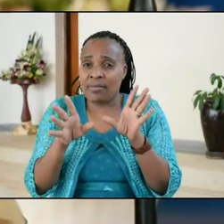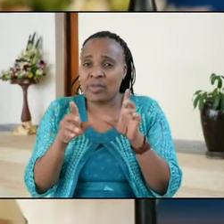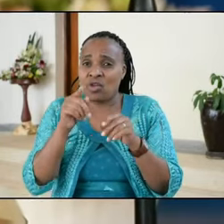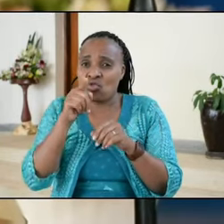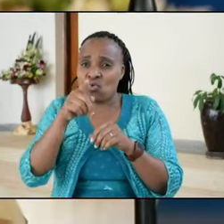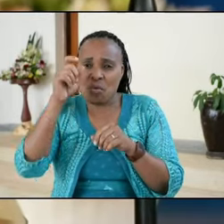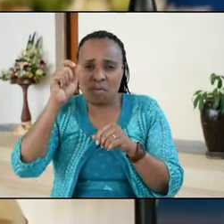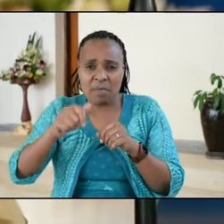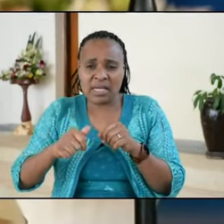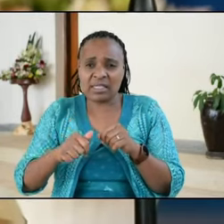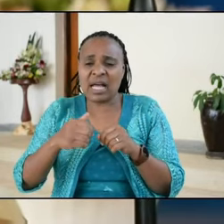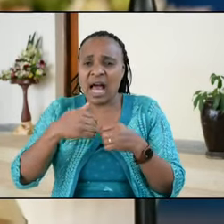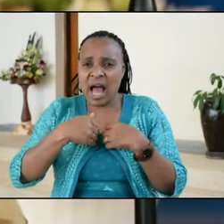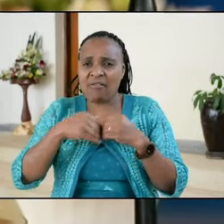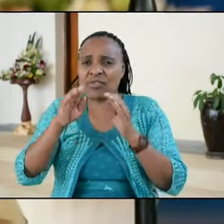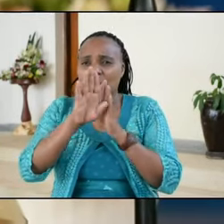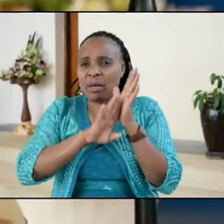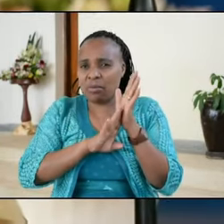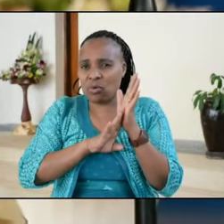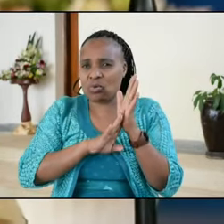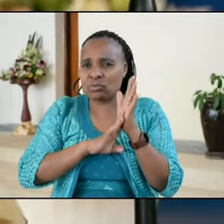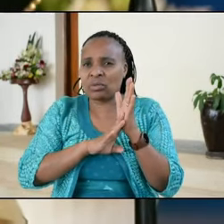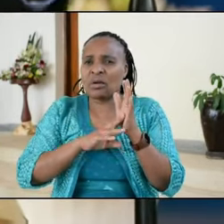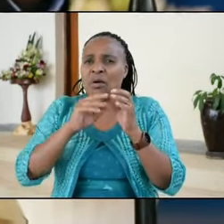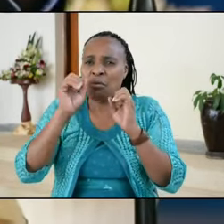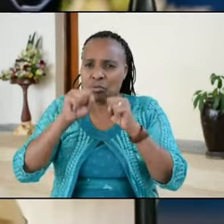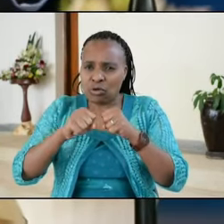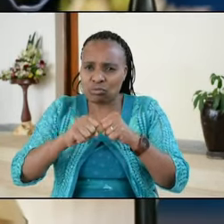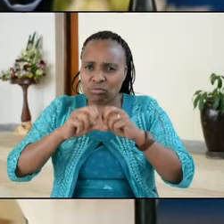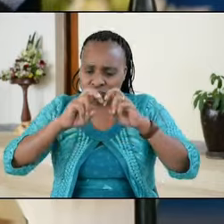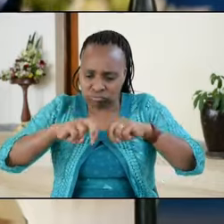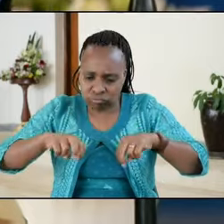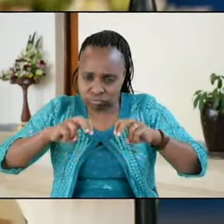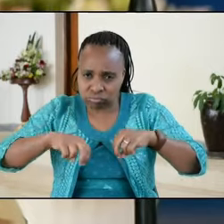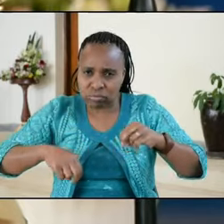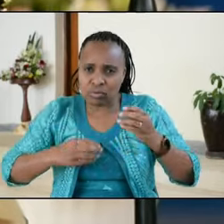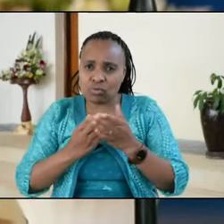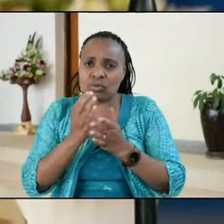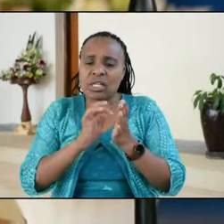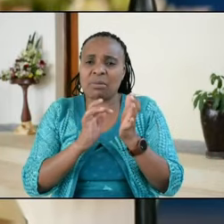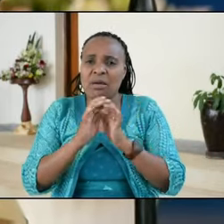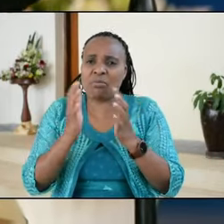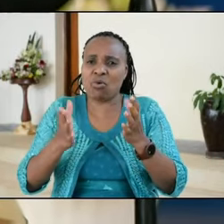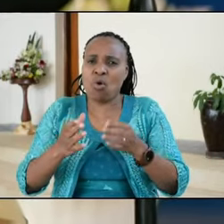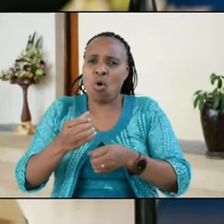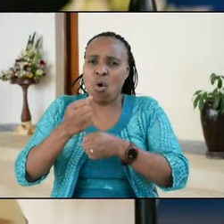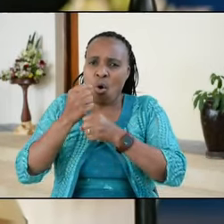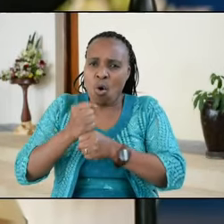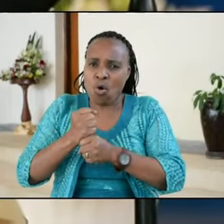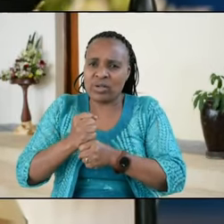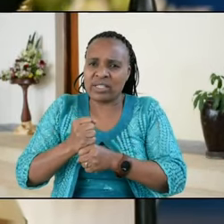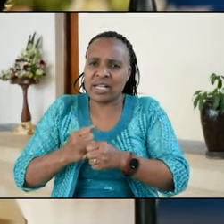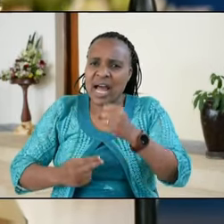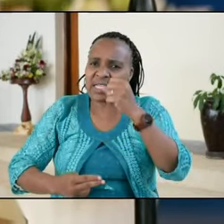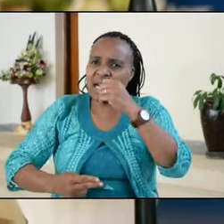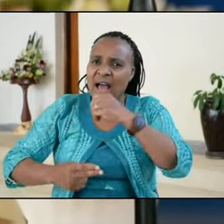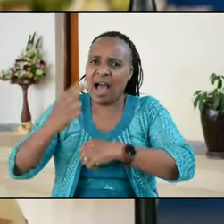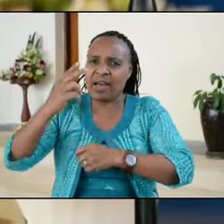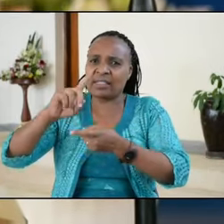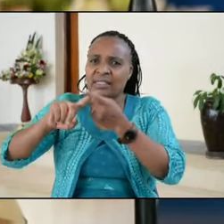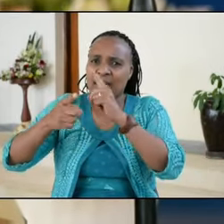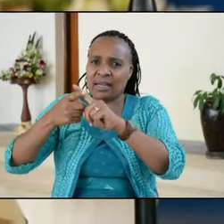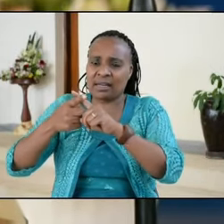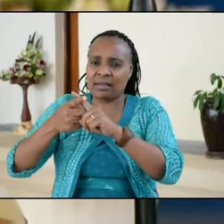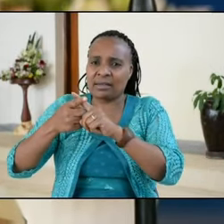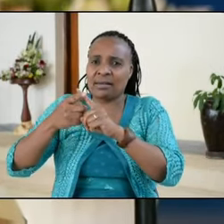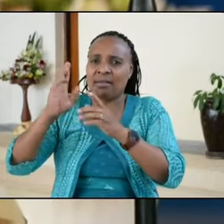should have the Bible, you should make reference to the Bible at all times and hold it as a higher standard than whatever